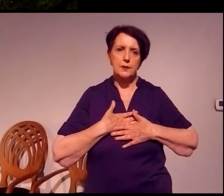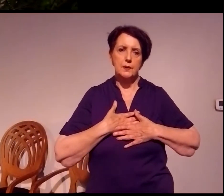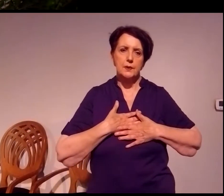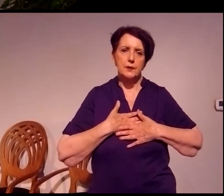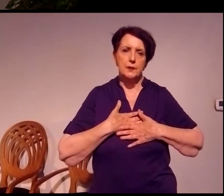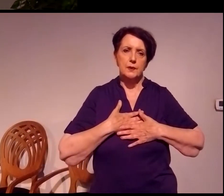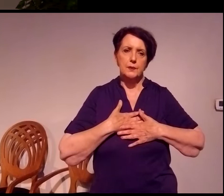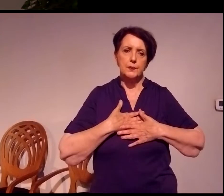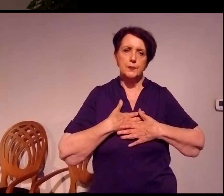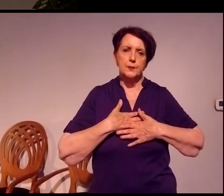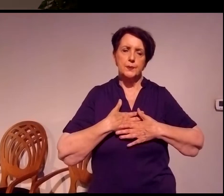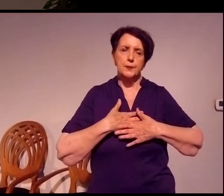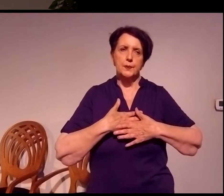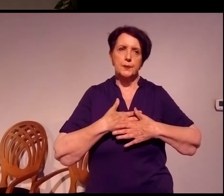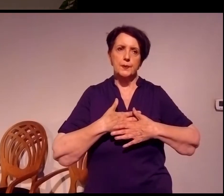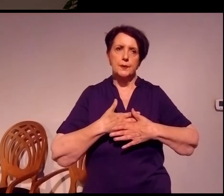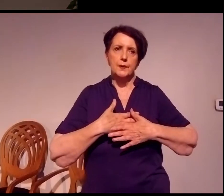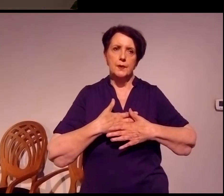Breathe in love.